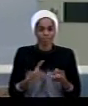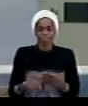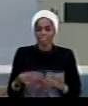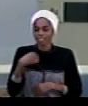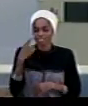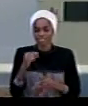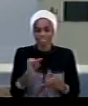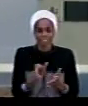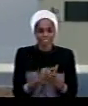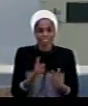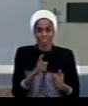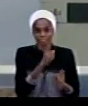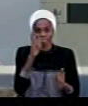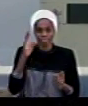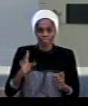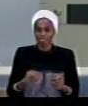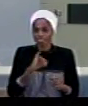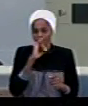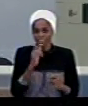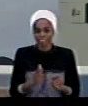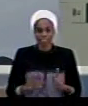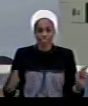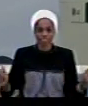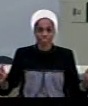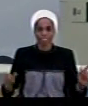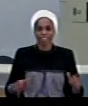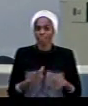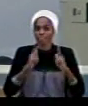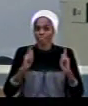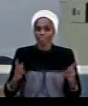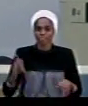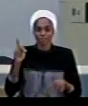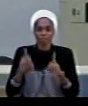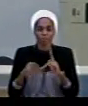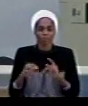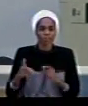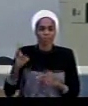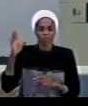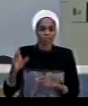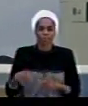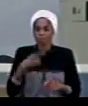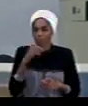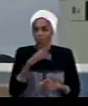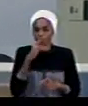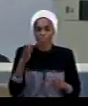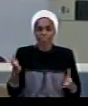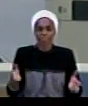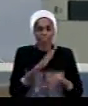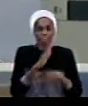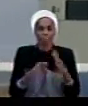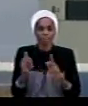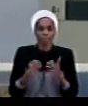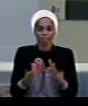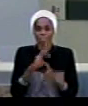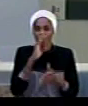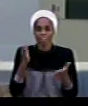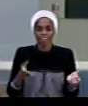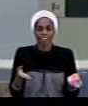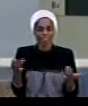these great people of God who are here tonight will receive the blessings of God tonight.